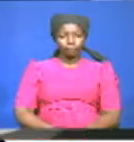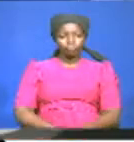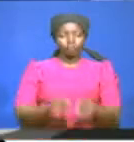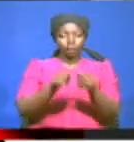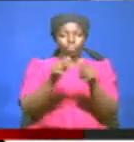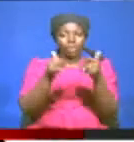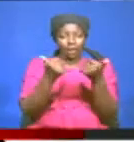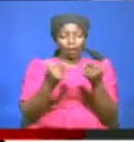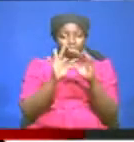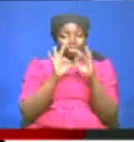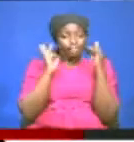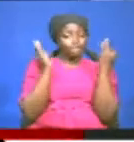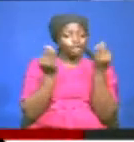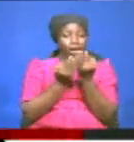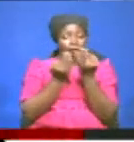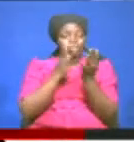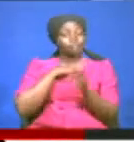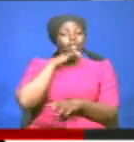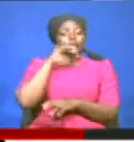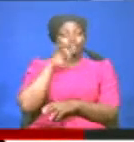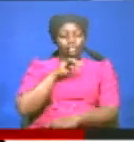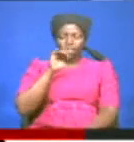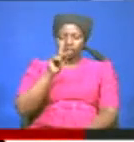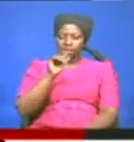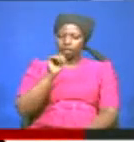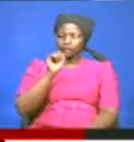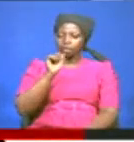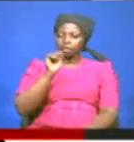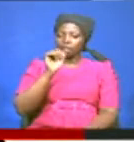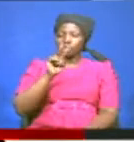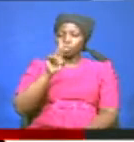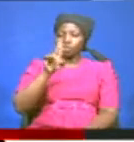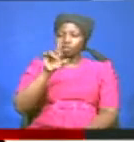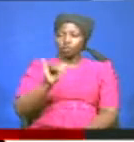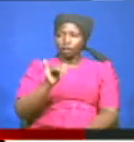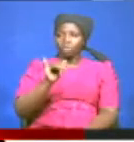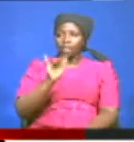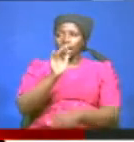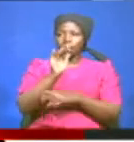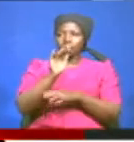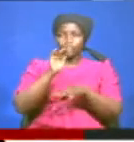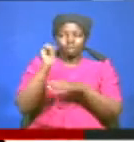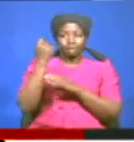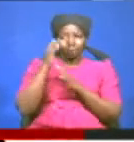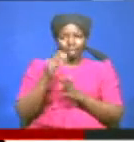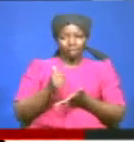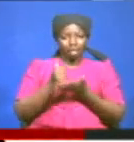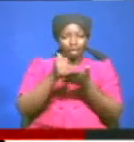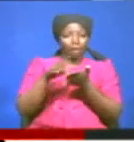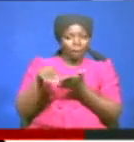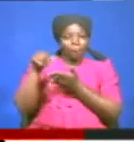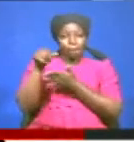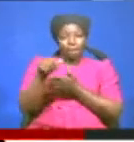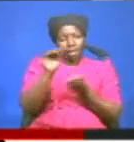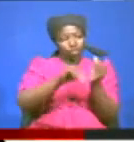The family of the late Catherine Kasavuli is appealing to Kenyans of goodwill to help them offset a 4 million